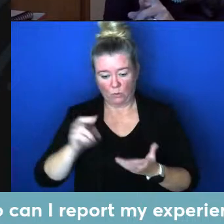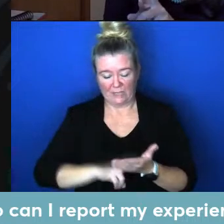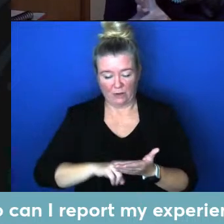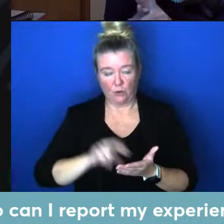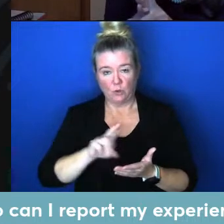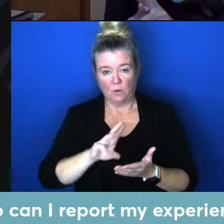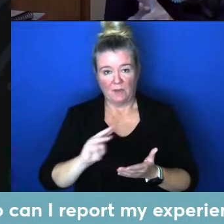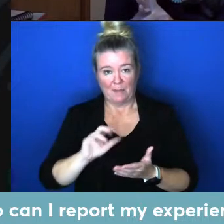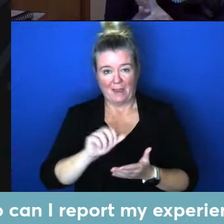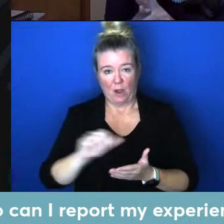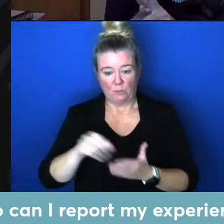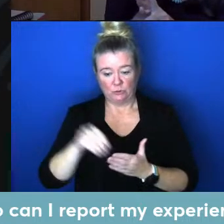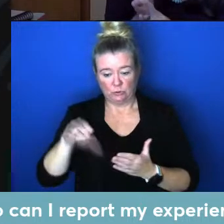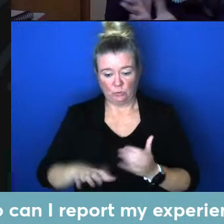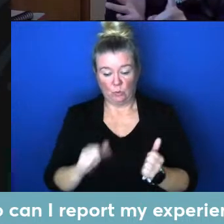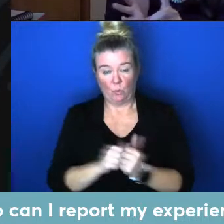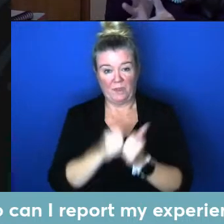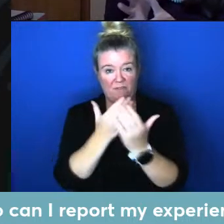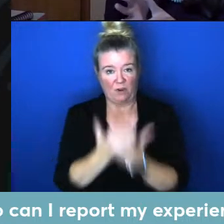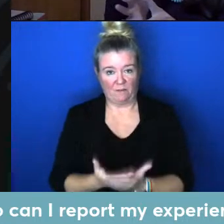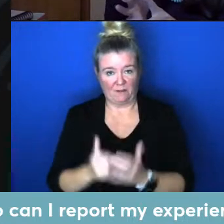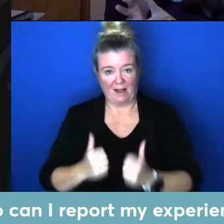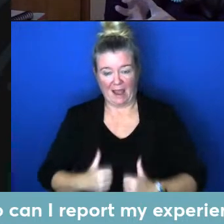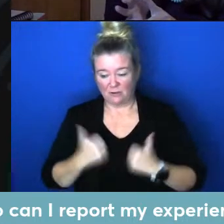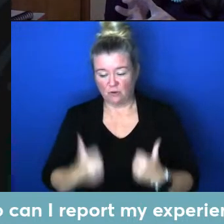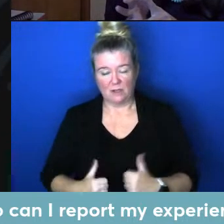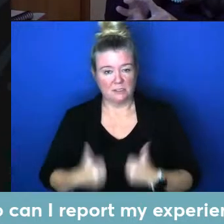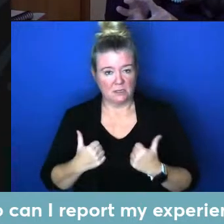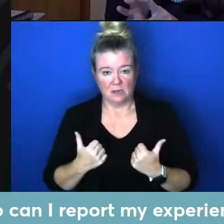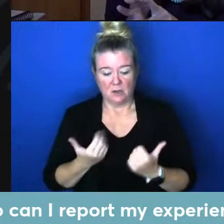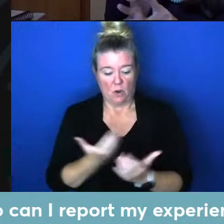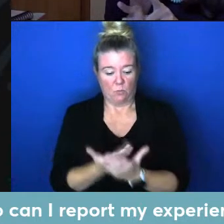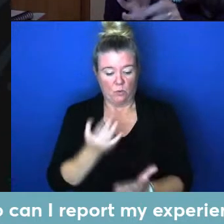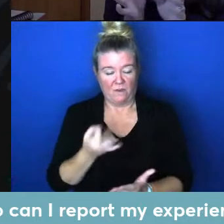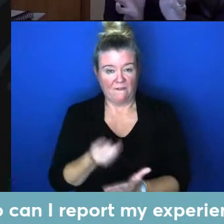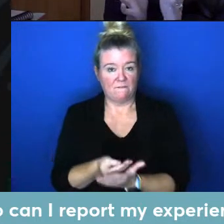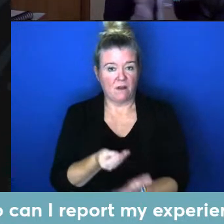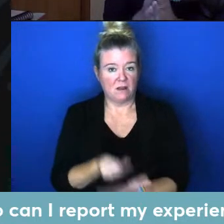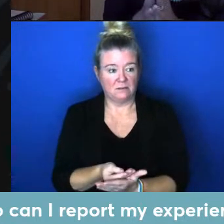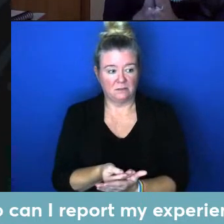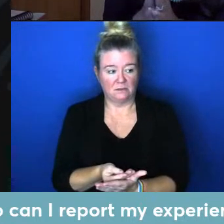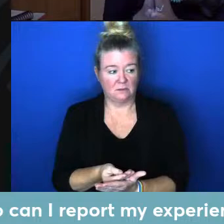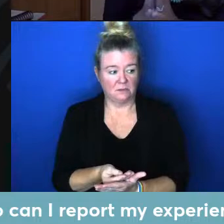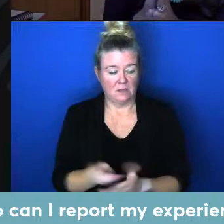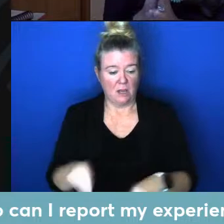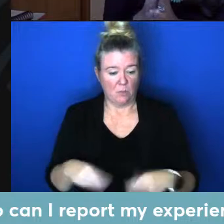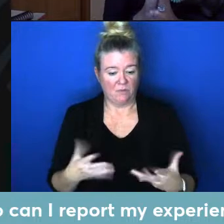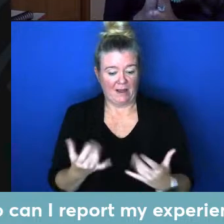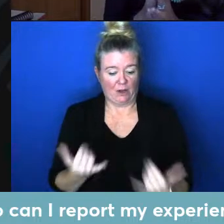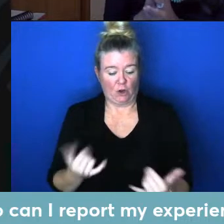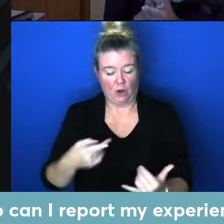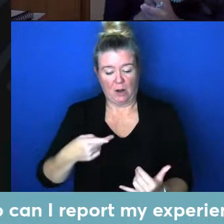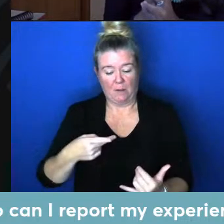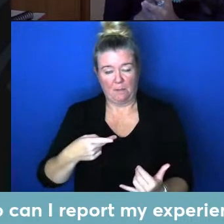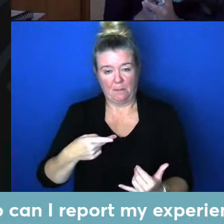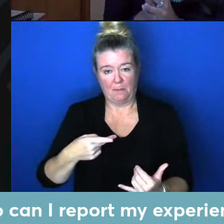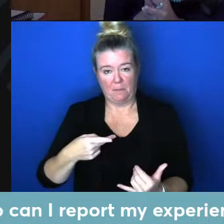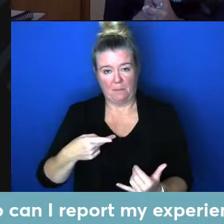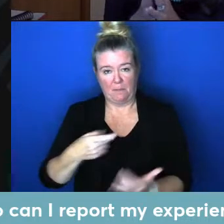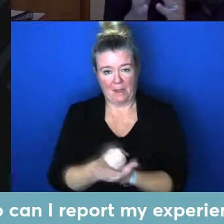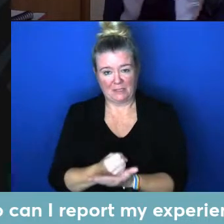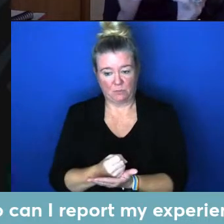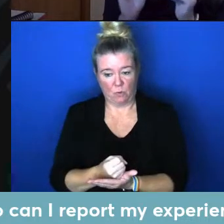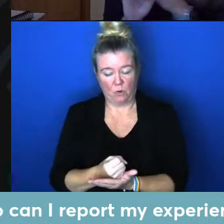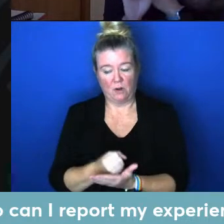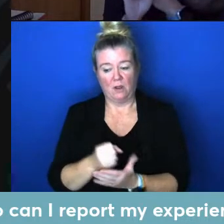Ann Arbor student with a verified address, proof of funds, provided current passport and driver's license photo ID.